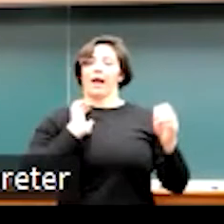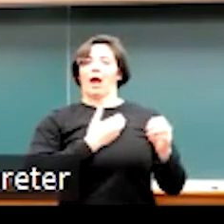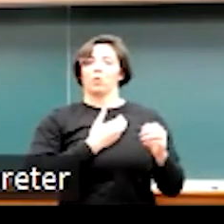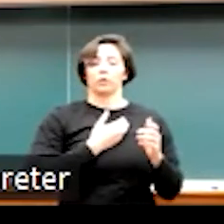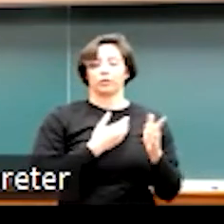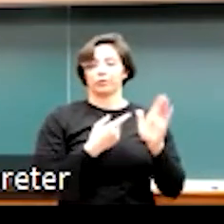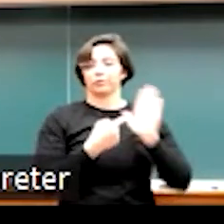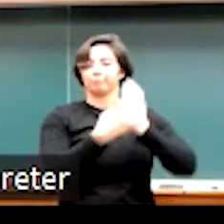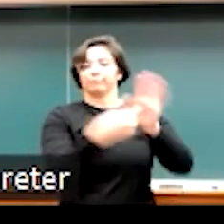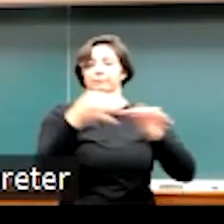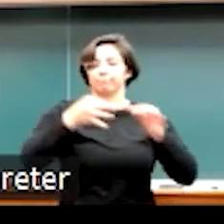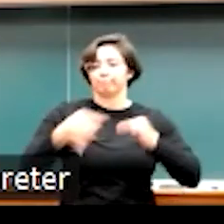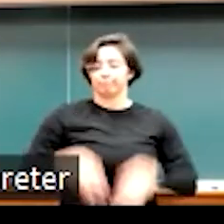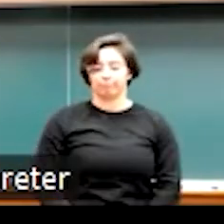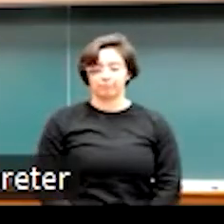this study.